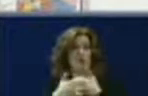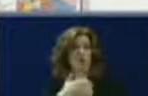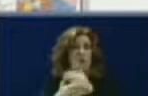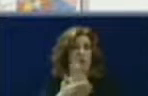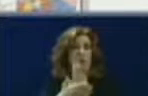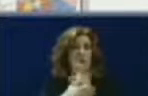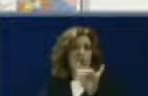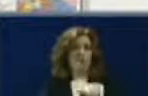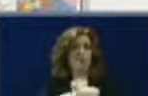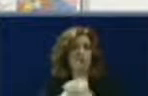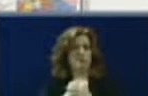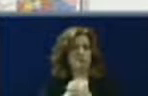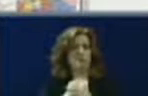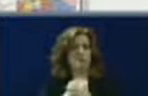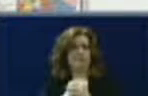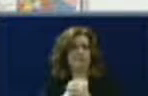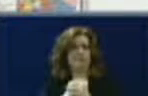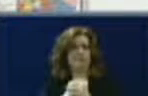school,